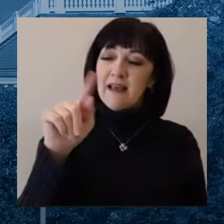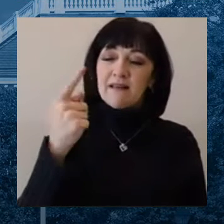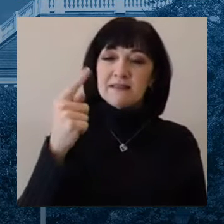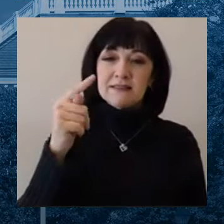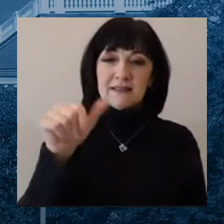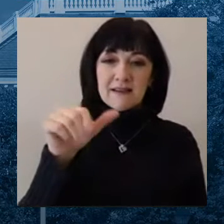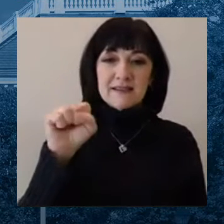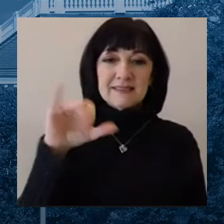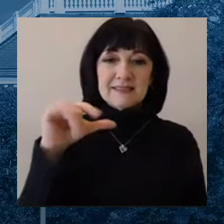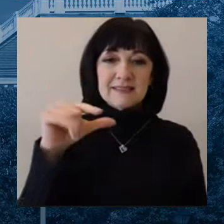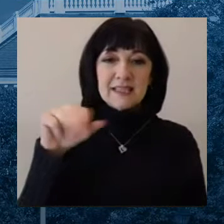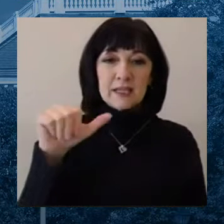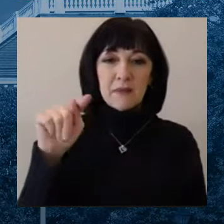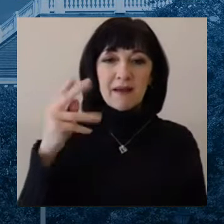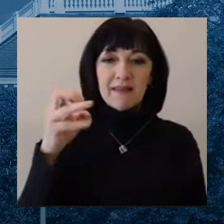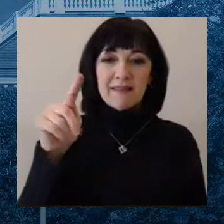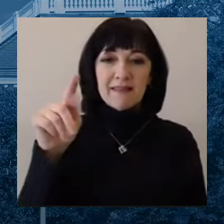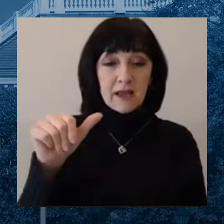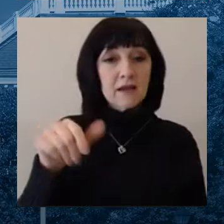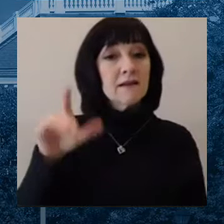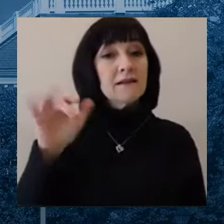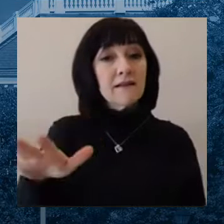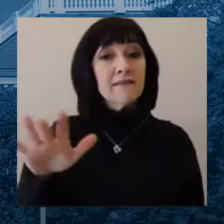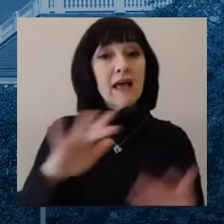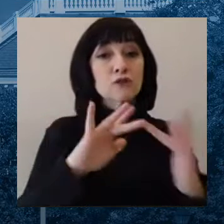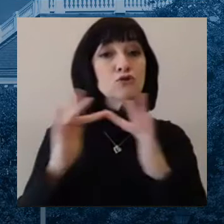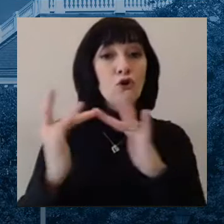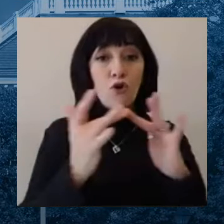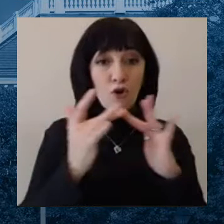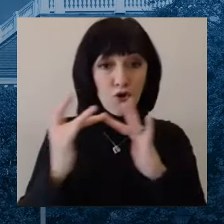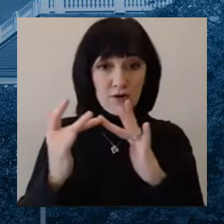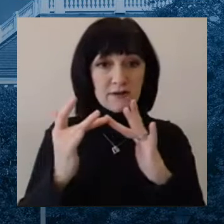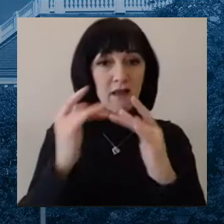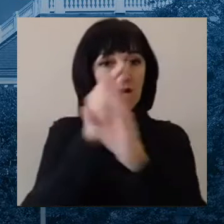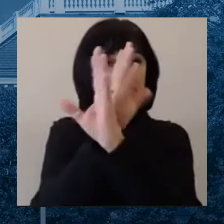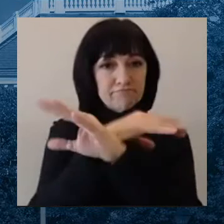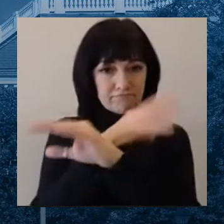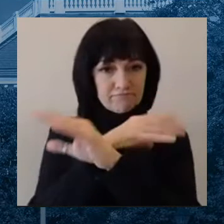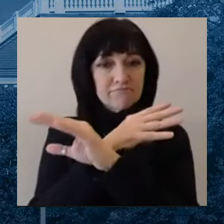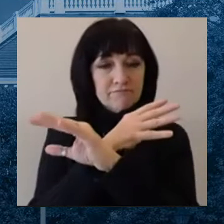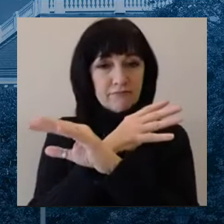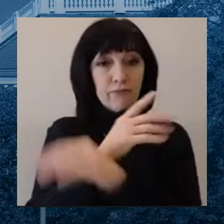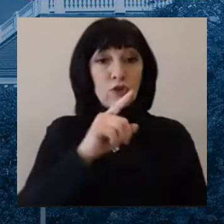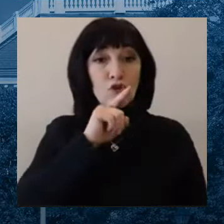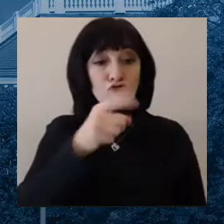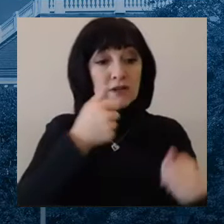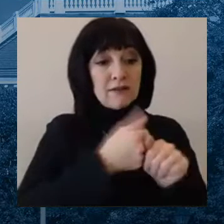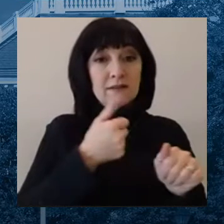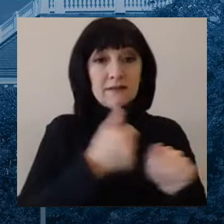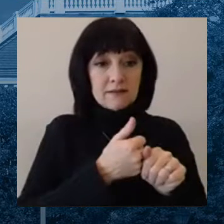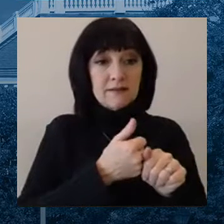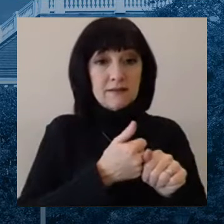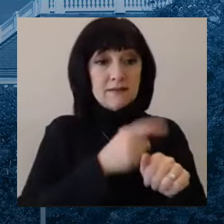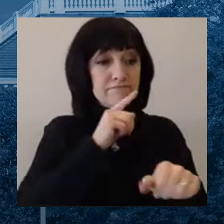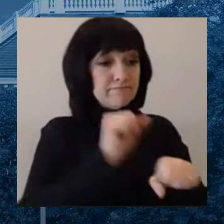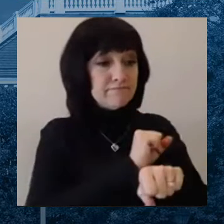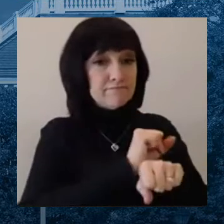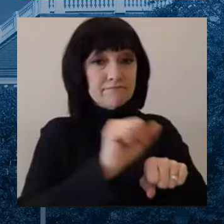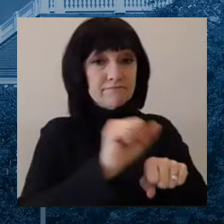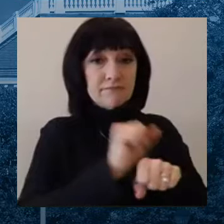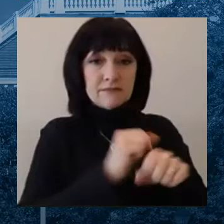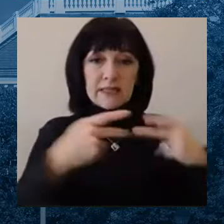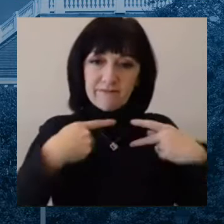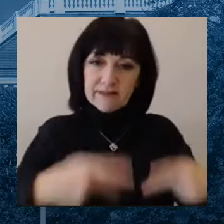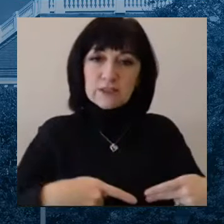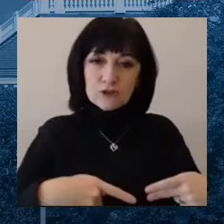an online adaptation of the physical exhibit that was unveiled last year at the archives, but due to